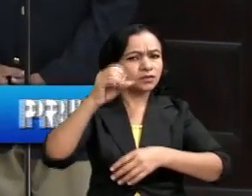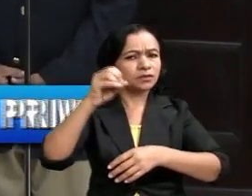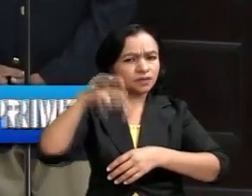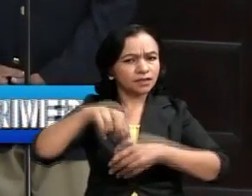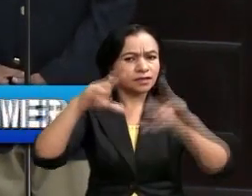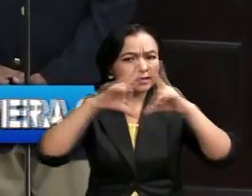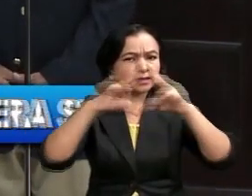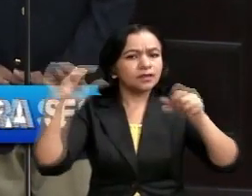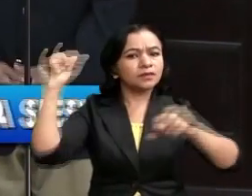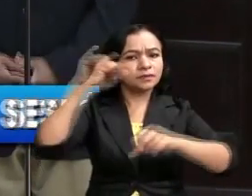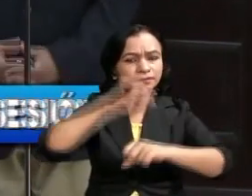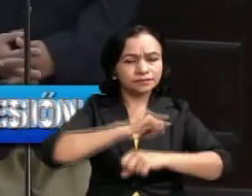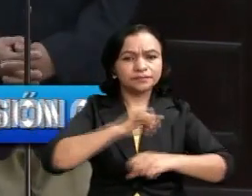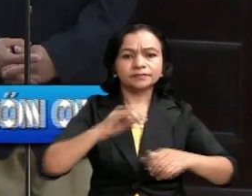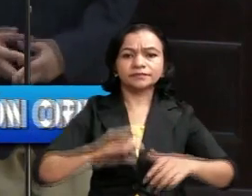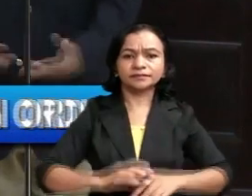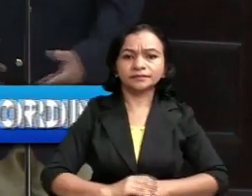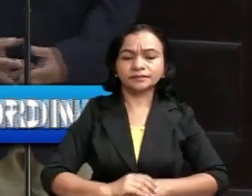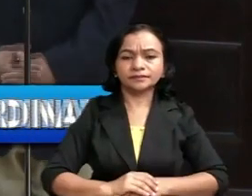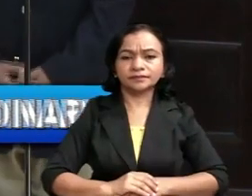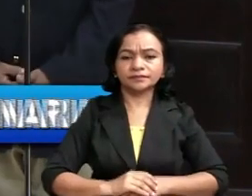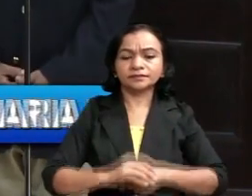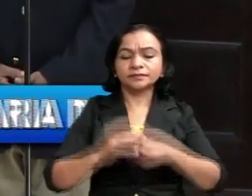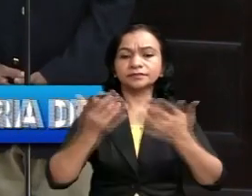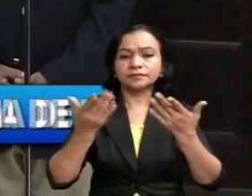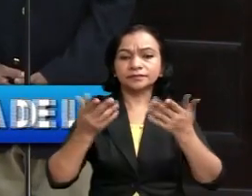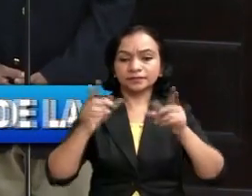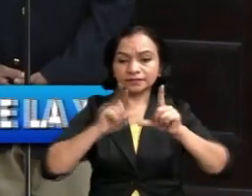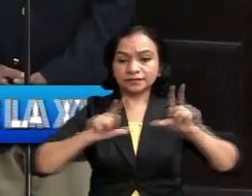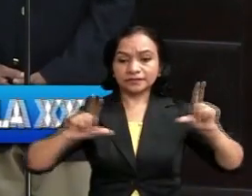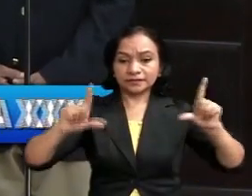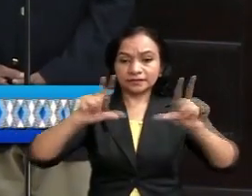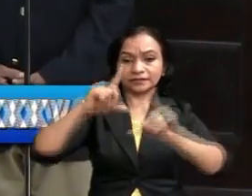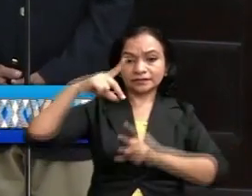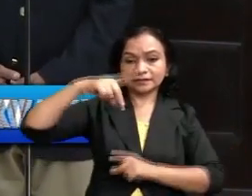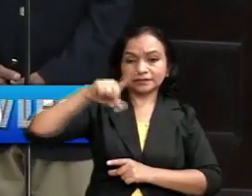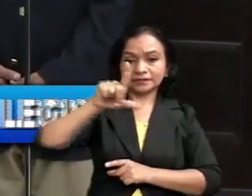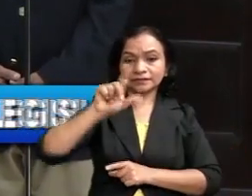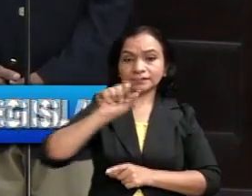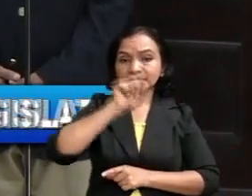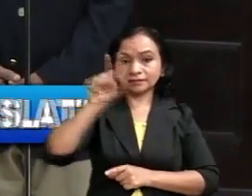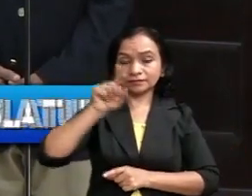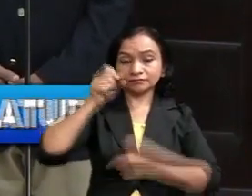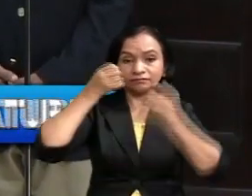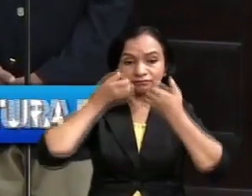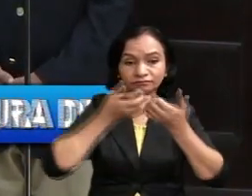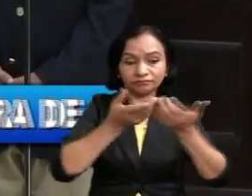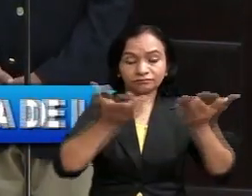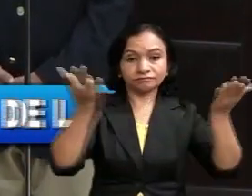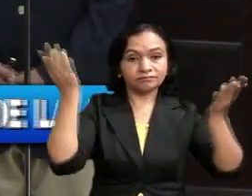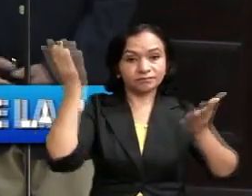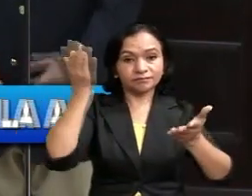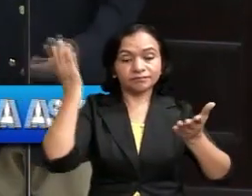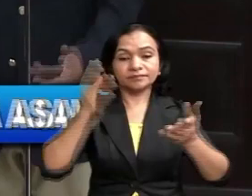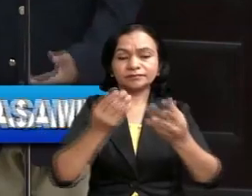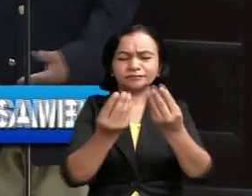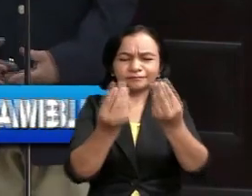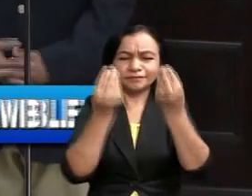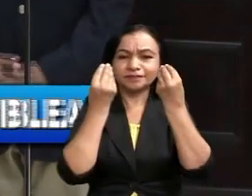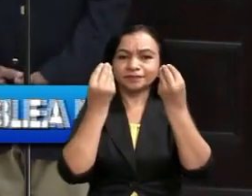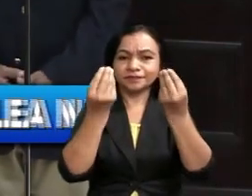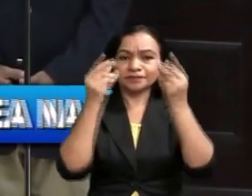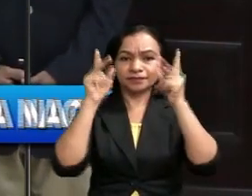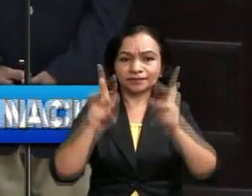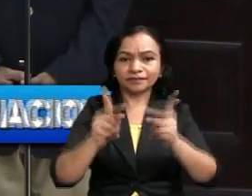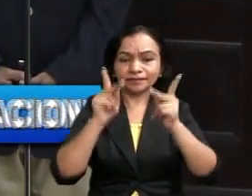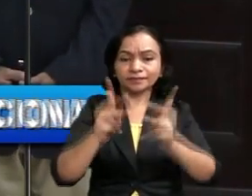Revolution Square Plaza. Predicando en la Plaza Revolución. And many people came to know the Lord. Y mucha gente llegó